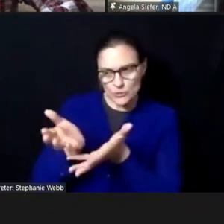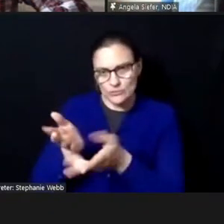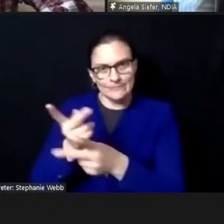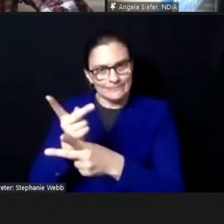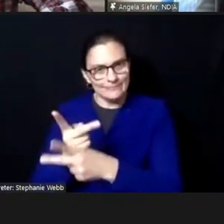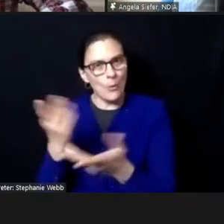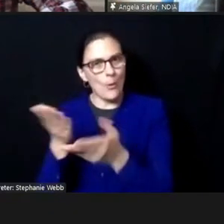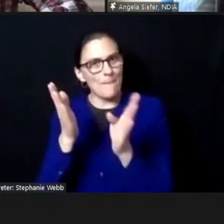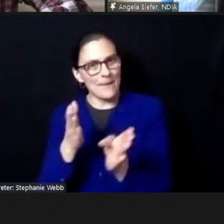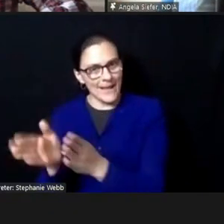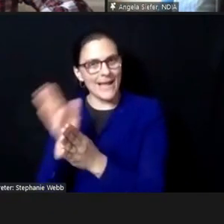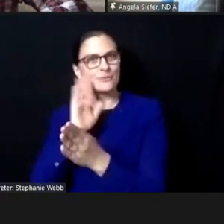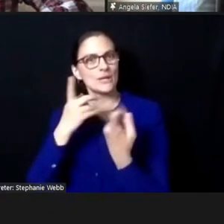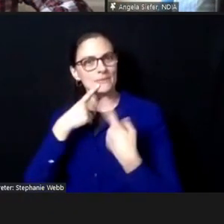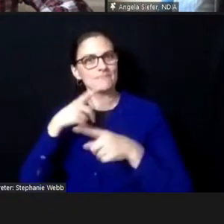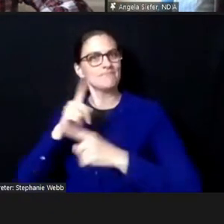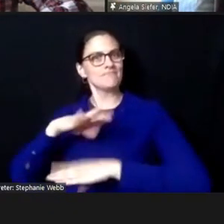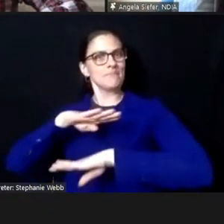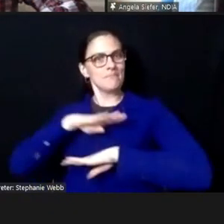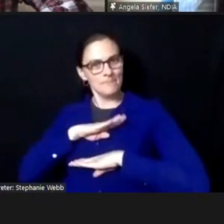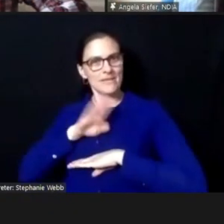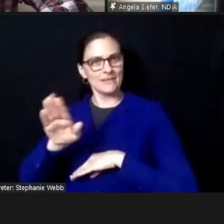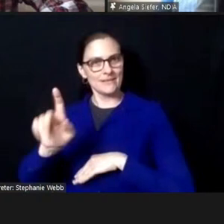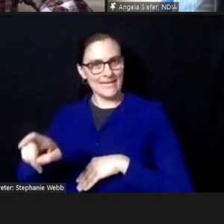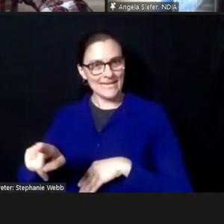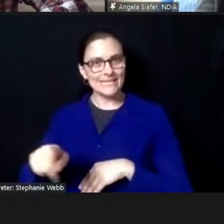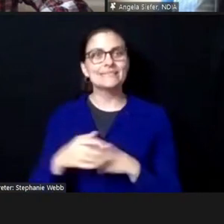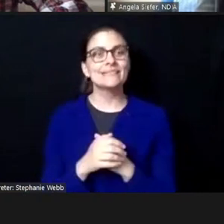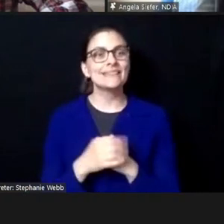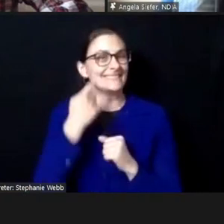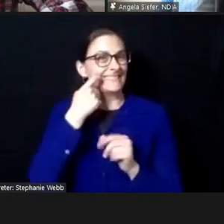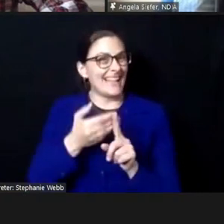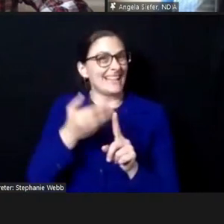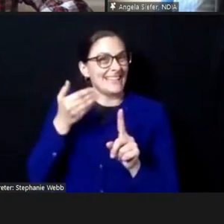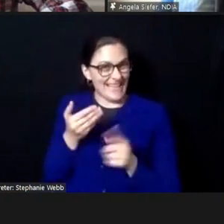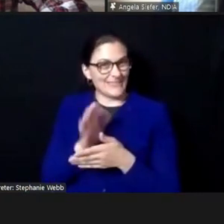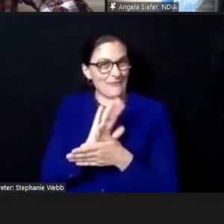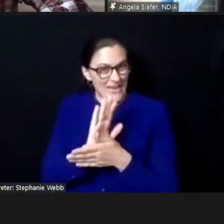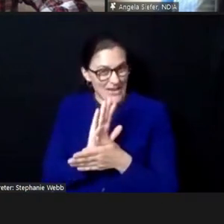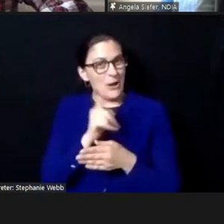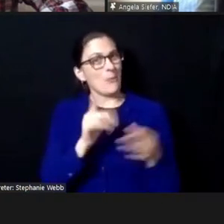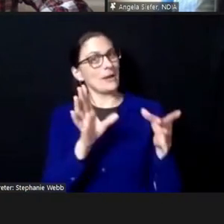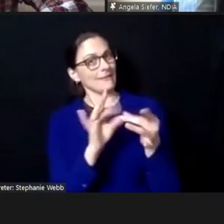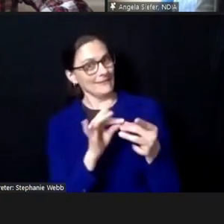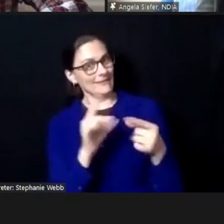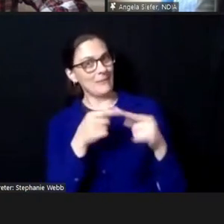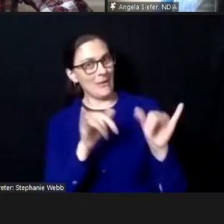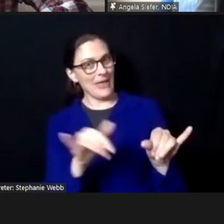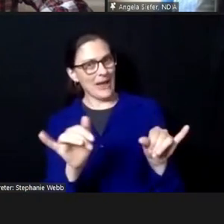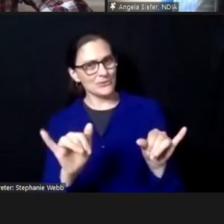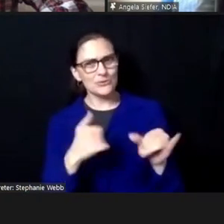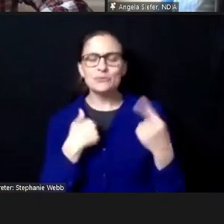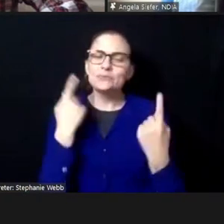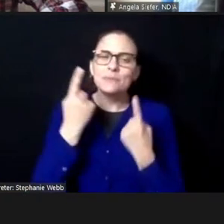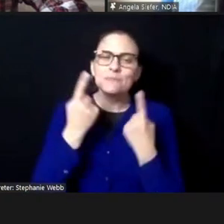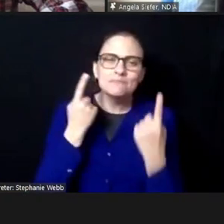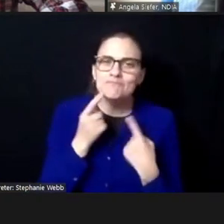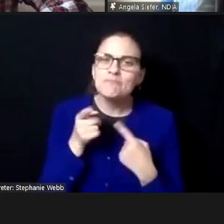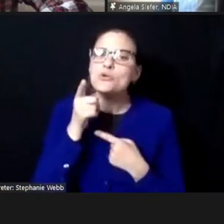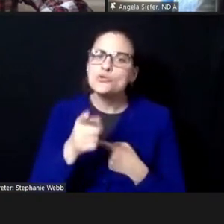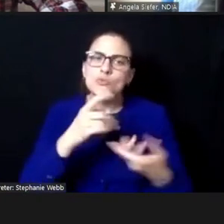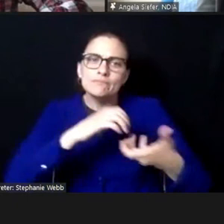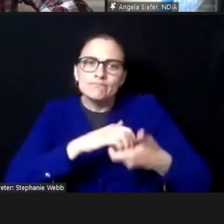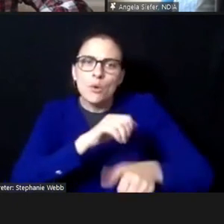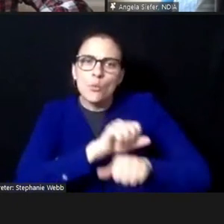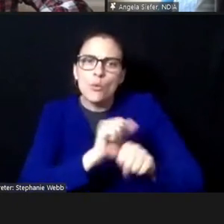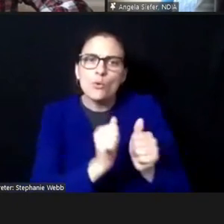to this issue of, you know, what information is hardest to find when you're working with households and trying to sign them up and get